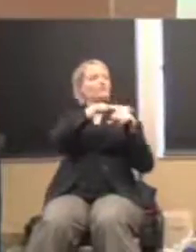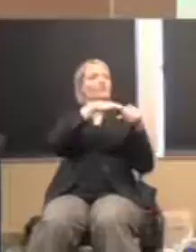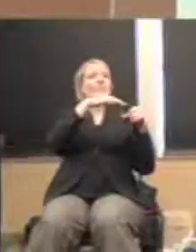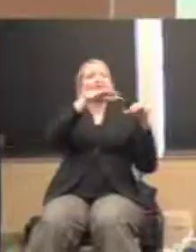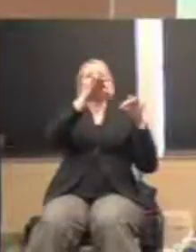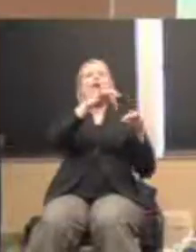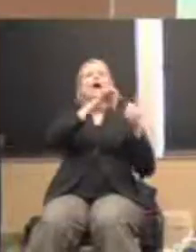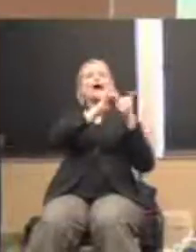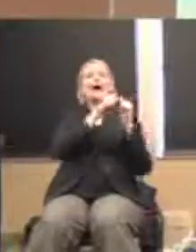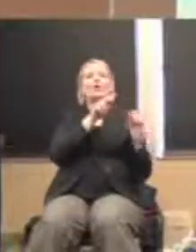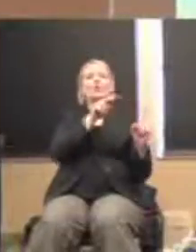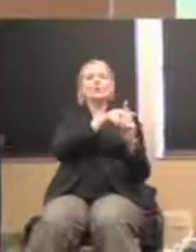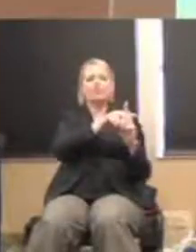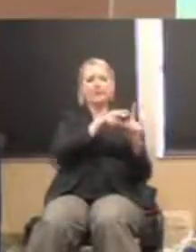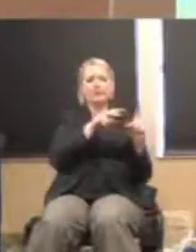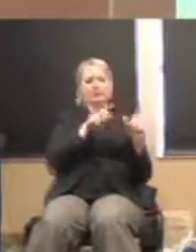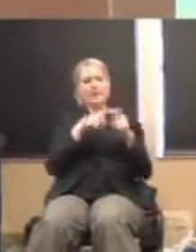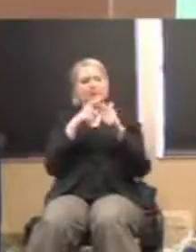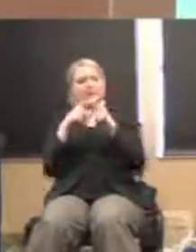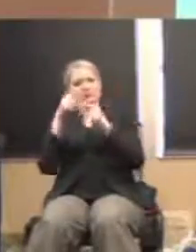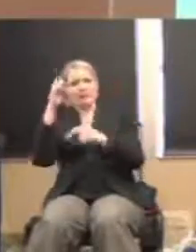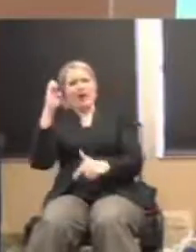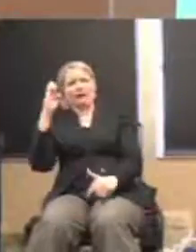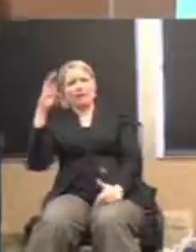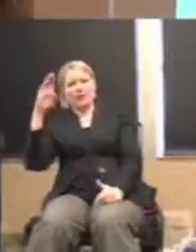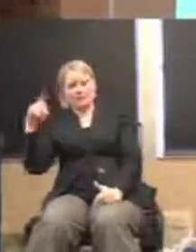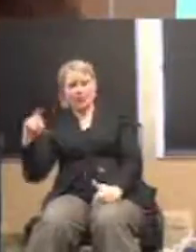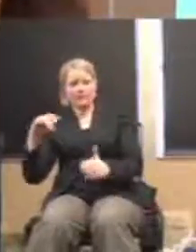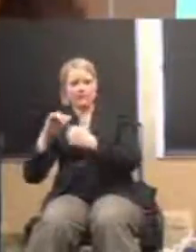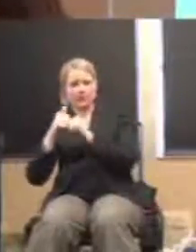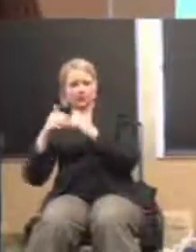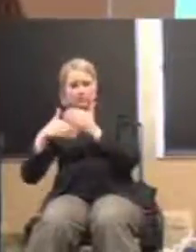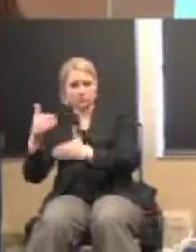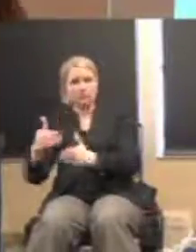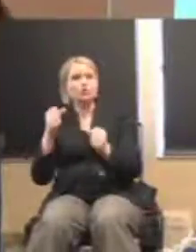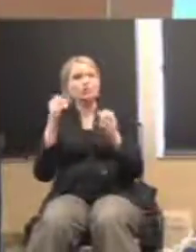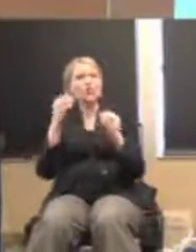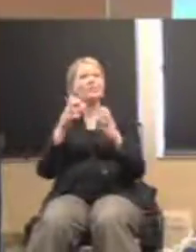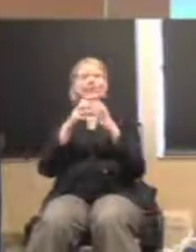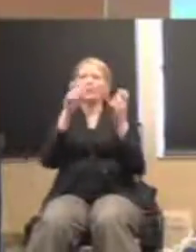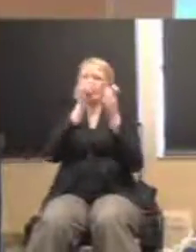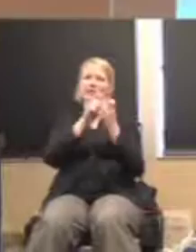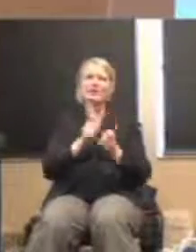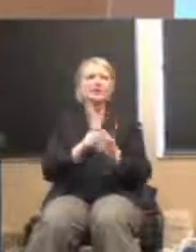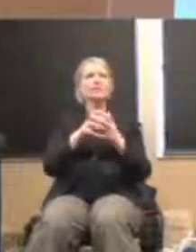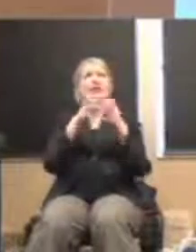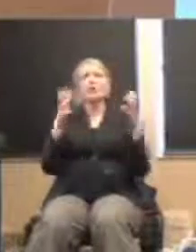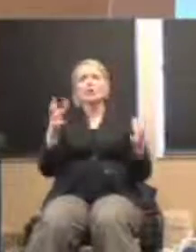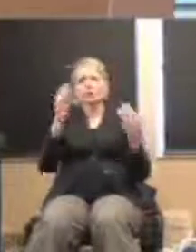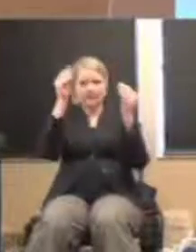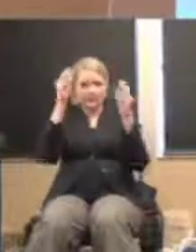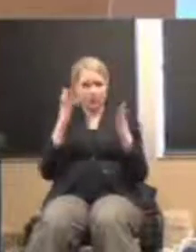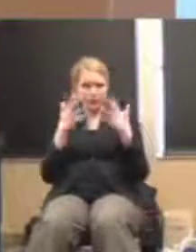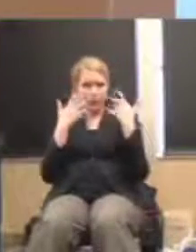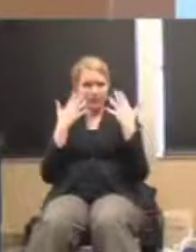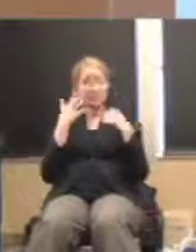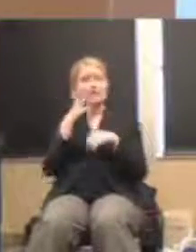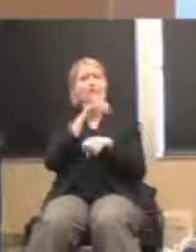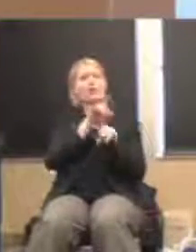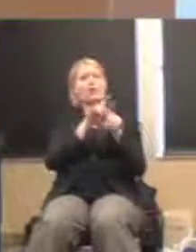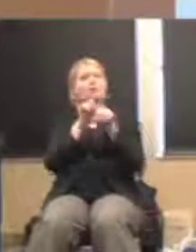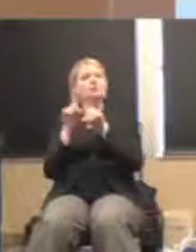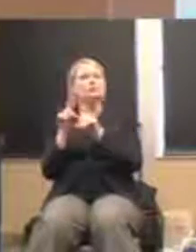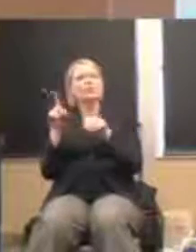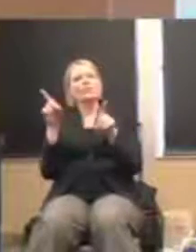that are involved in that evidence-based practice. So it's very detailed and it's very teacher-friendly. And then there's even